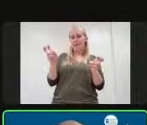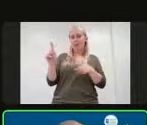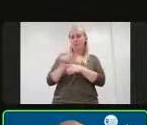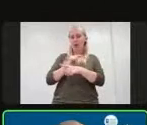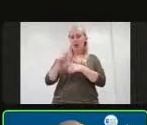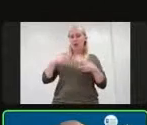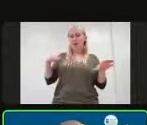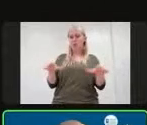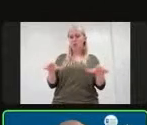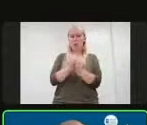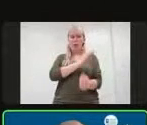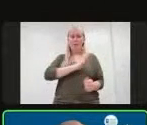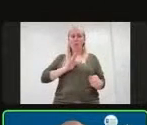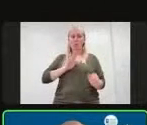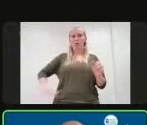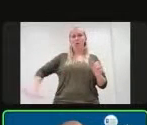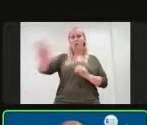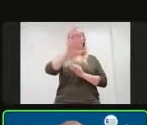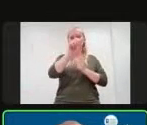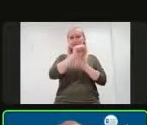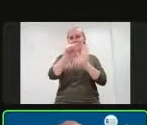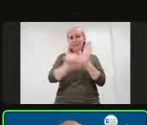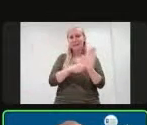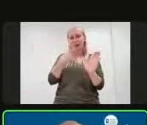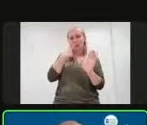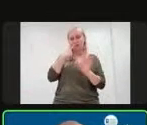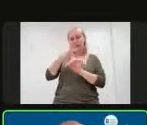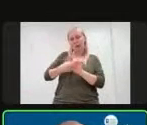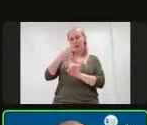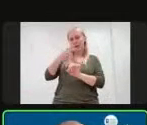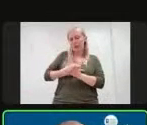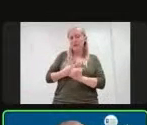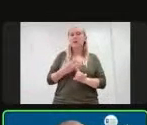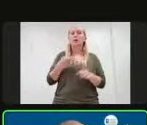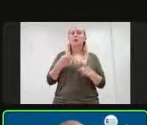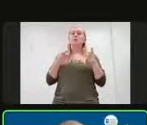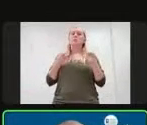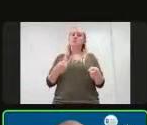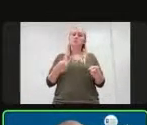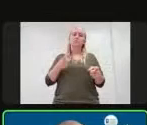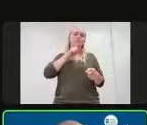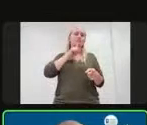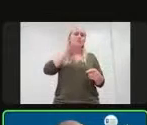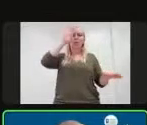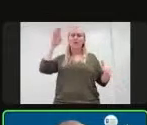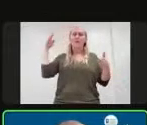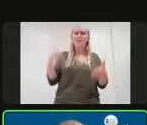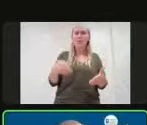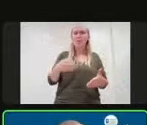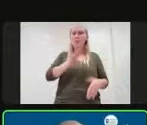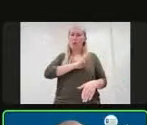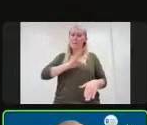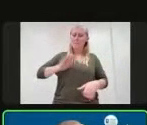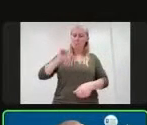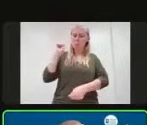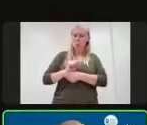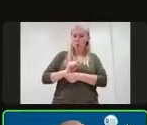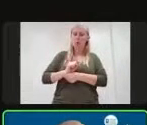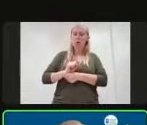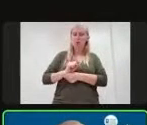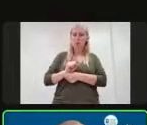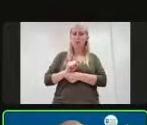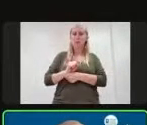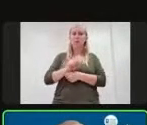doing with boards all over the state in the last month or two, is that we've just been really focused on our board work. We've gone